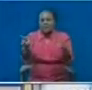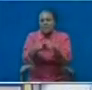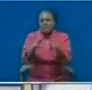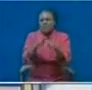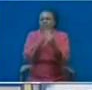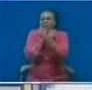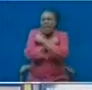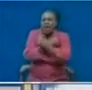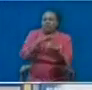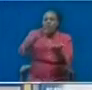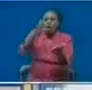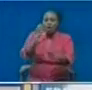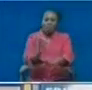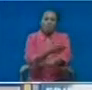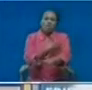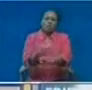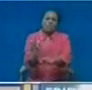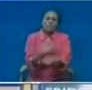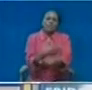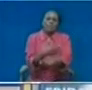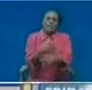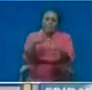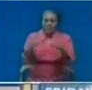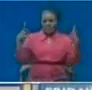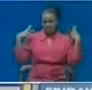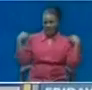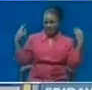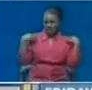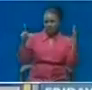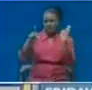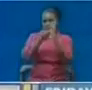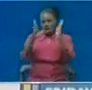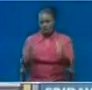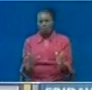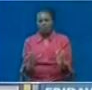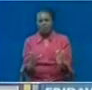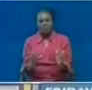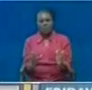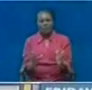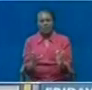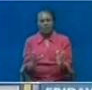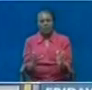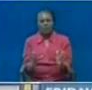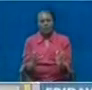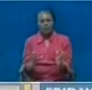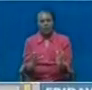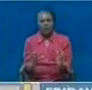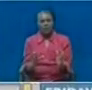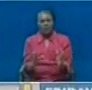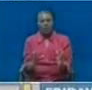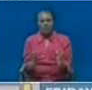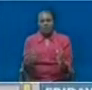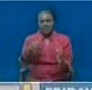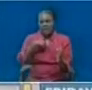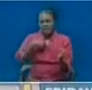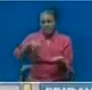passion for music, you know. You have more passion for music. But still, I'm practicing. I'm an Ellani advocate. And Ninauza services.